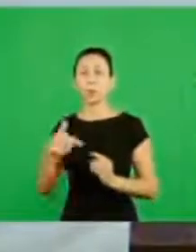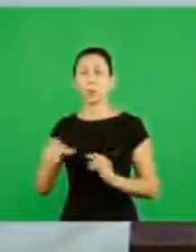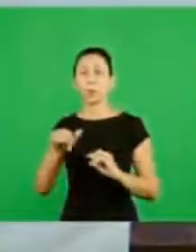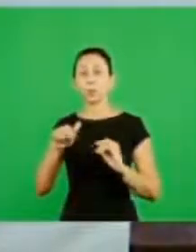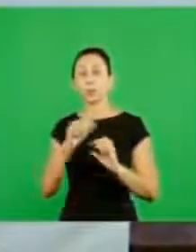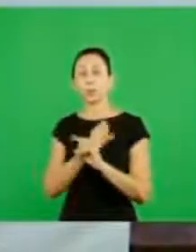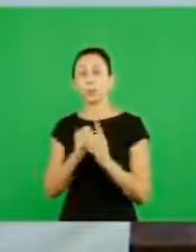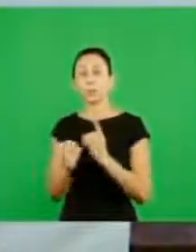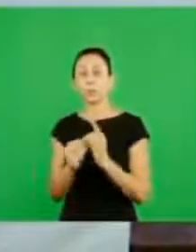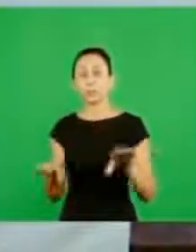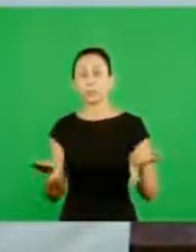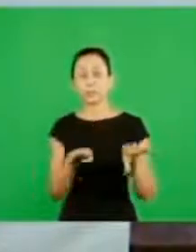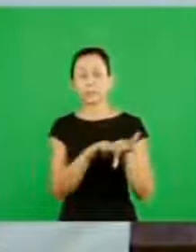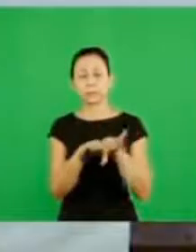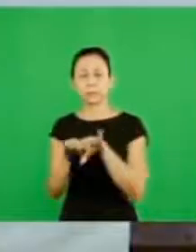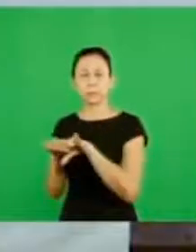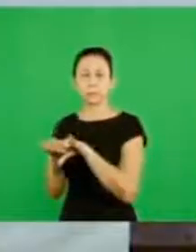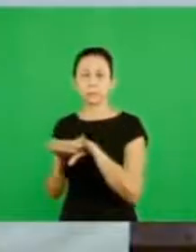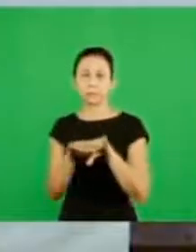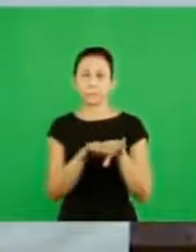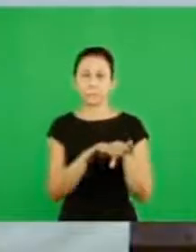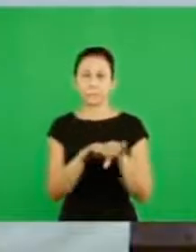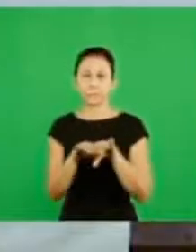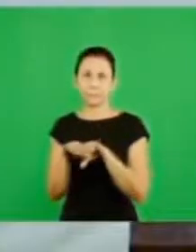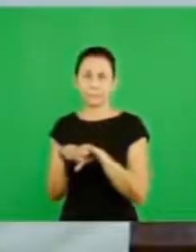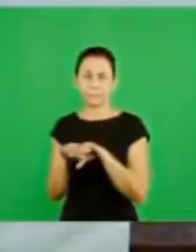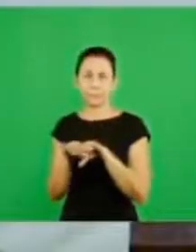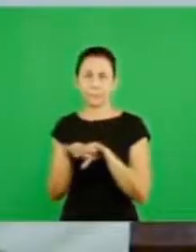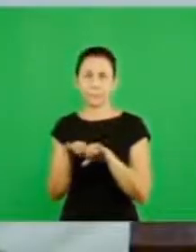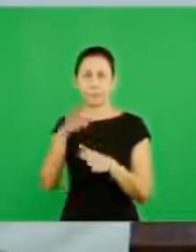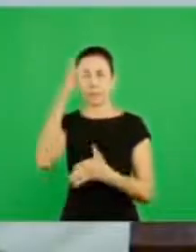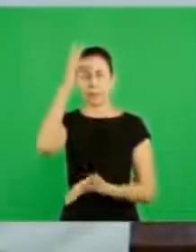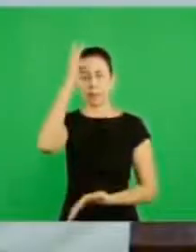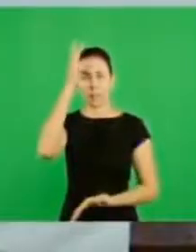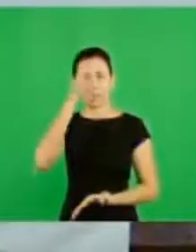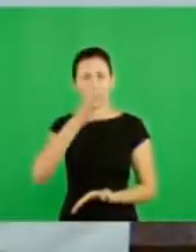or socialism. So there was a polarization,